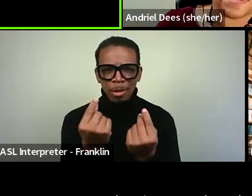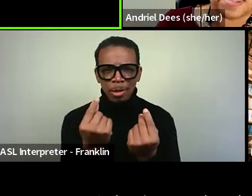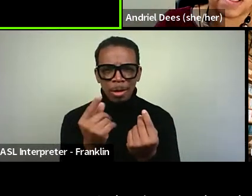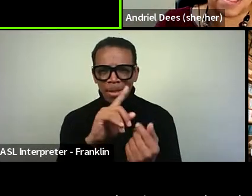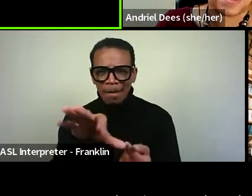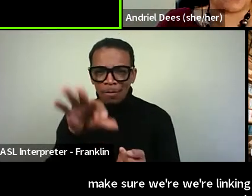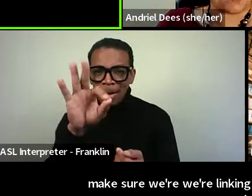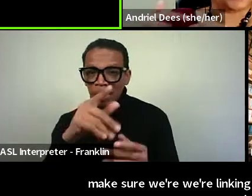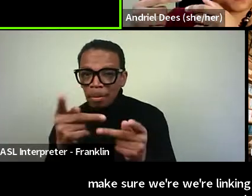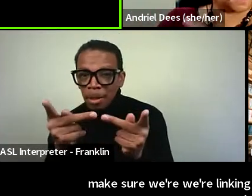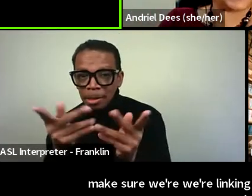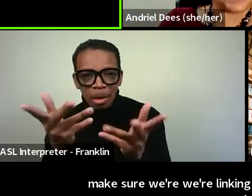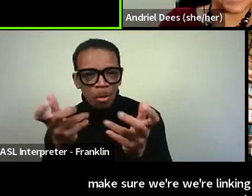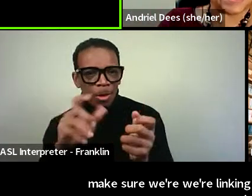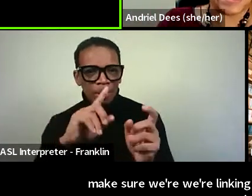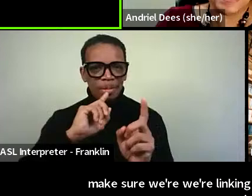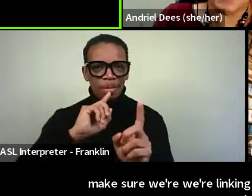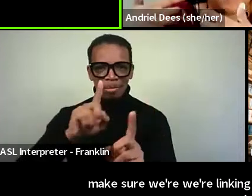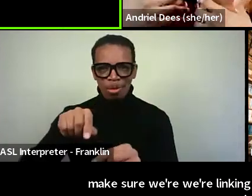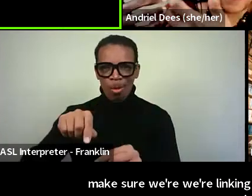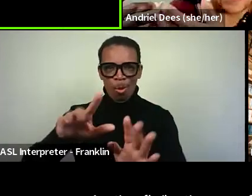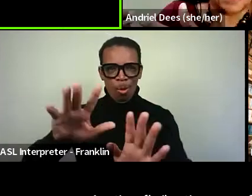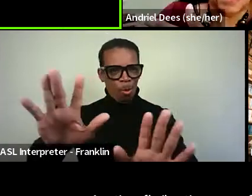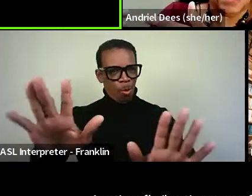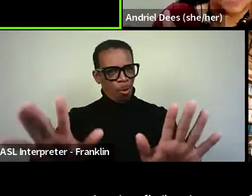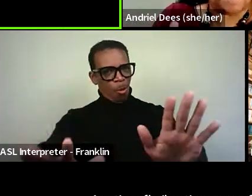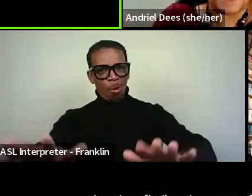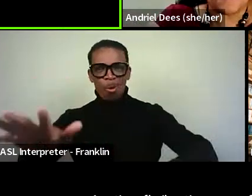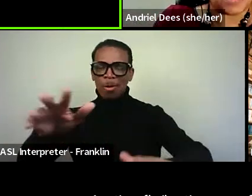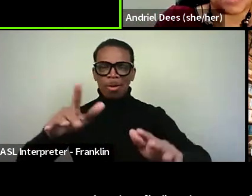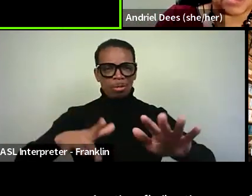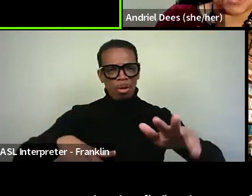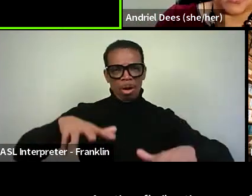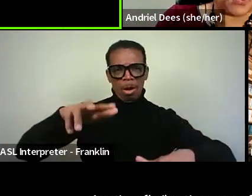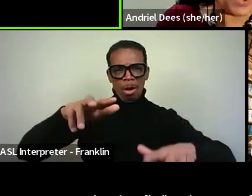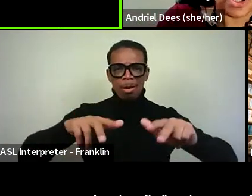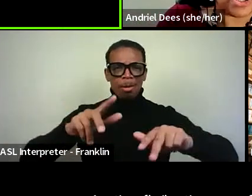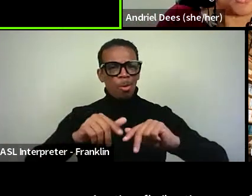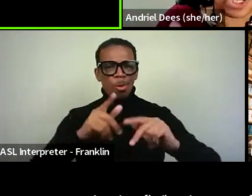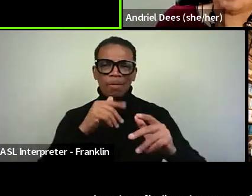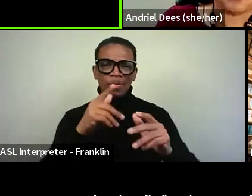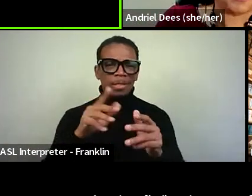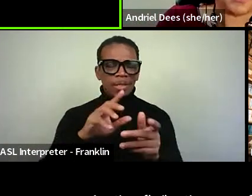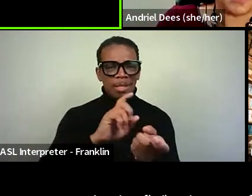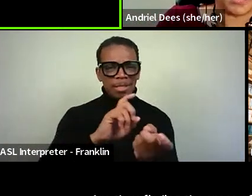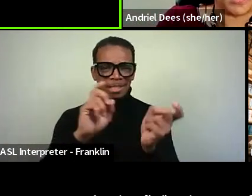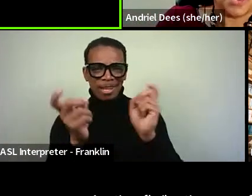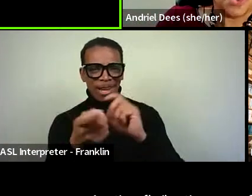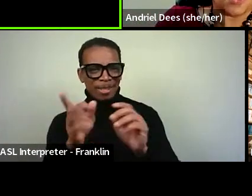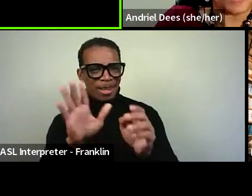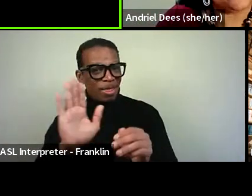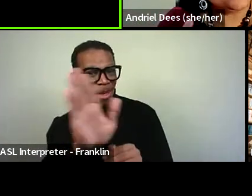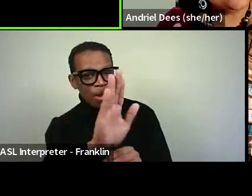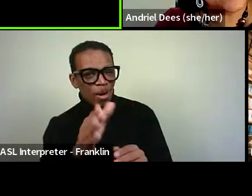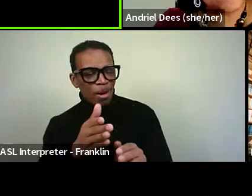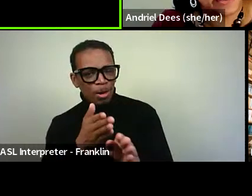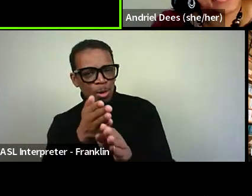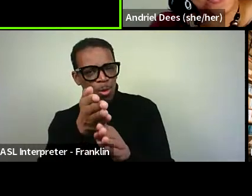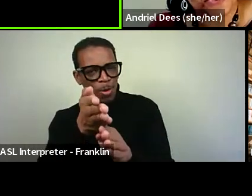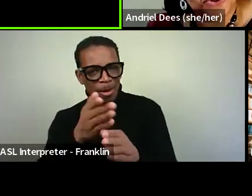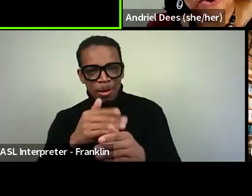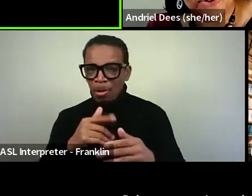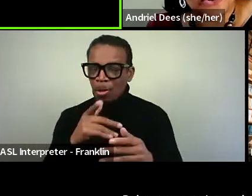the space that they want to be in, even if it's a pivot in career, a change in career, or even if